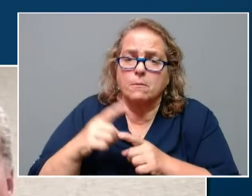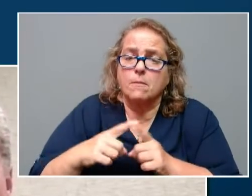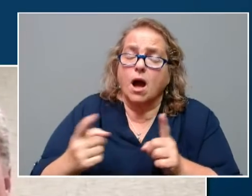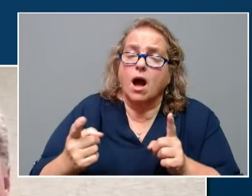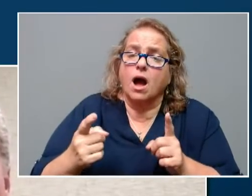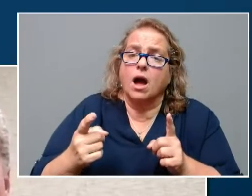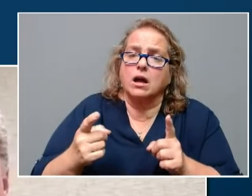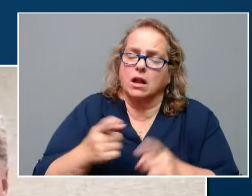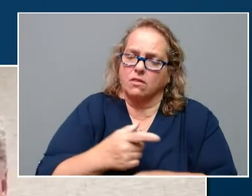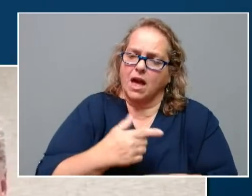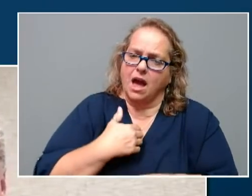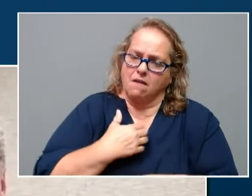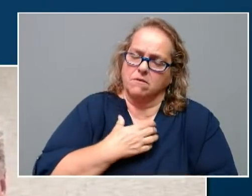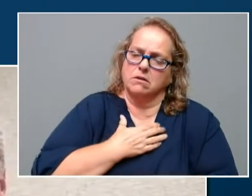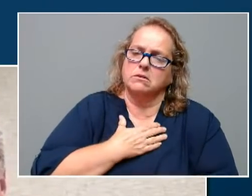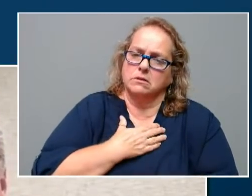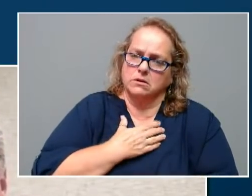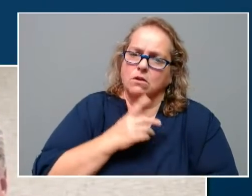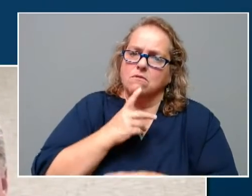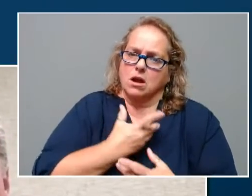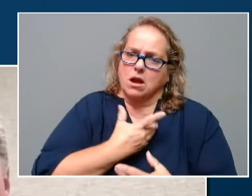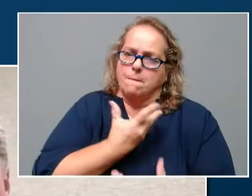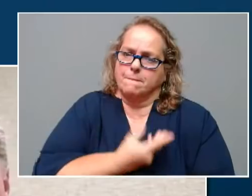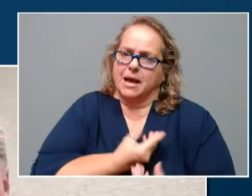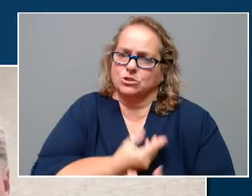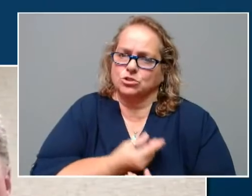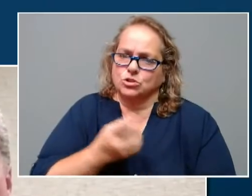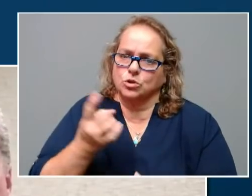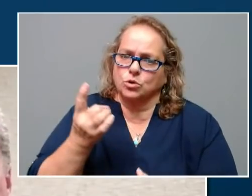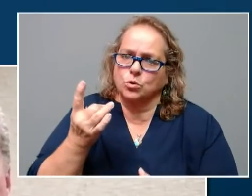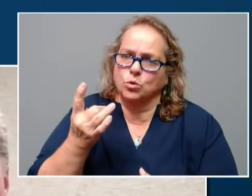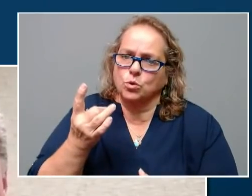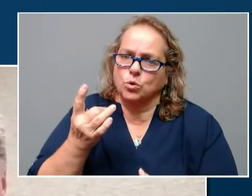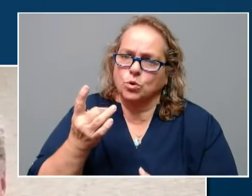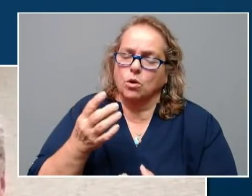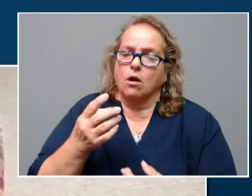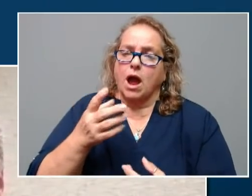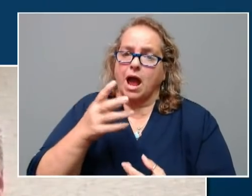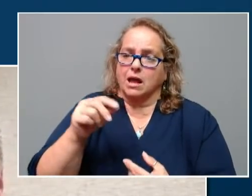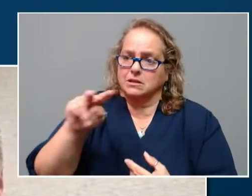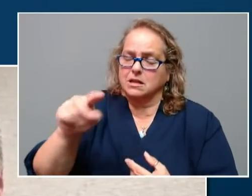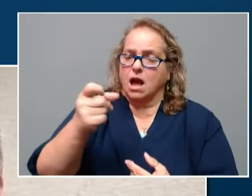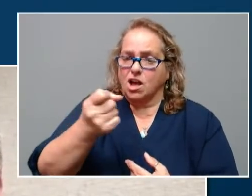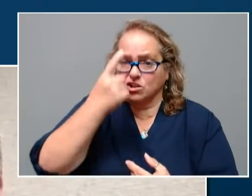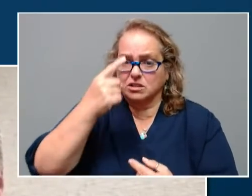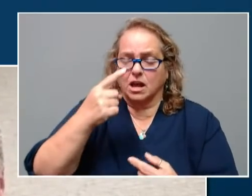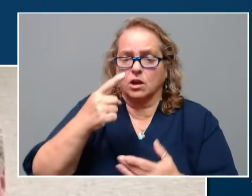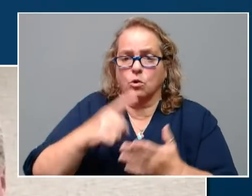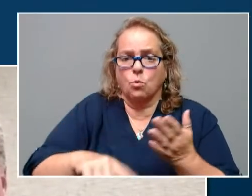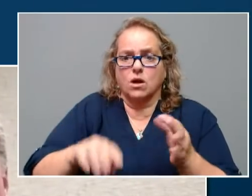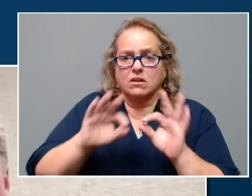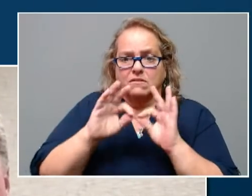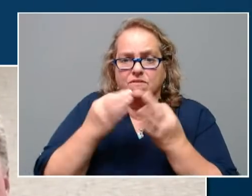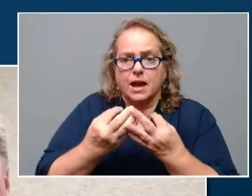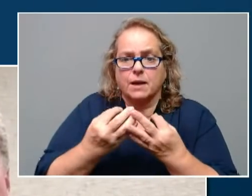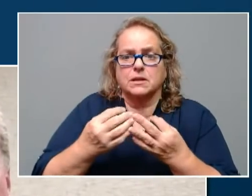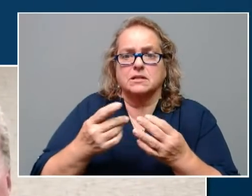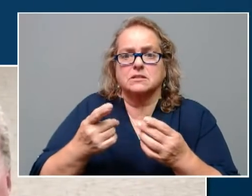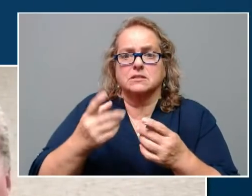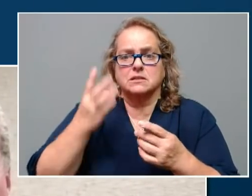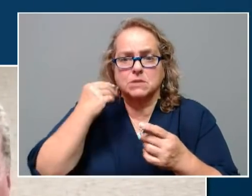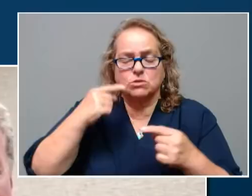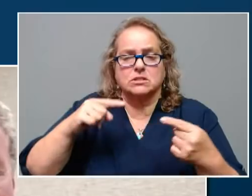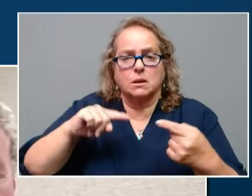the pain and the suffering that so many patients and families are experiencing right now. I cannot say thank you